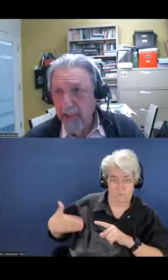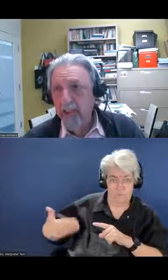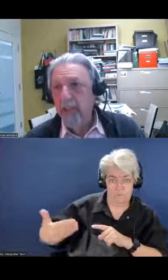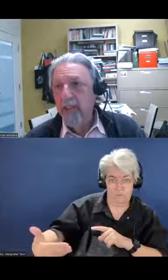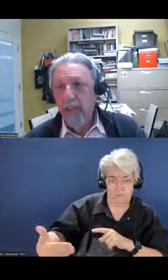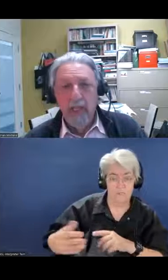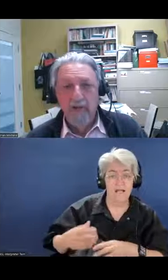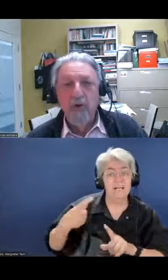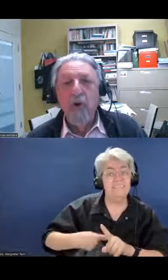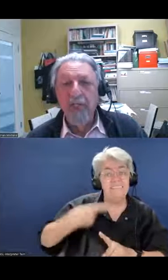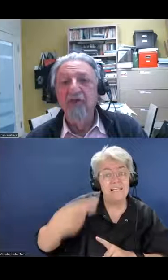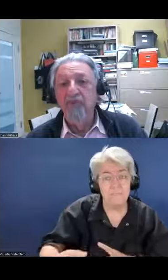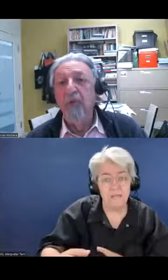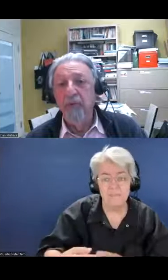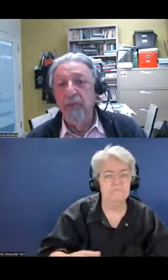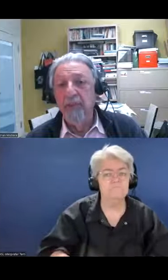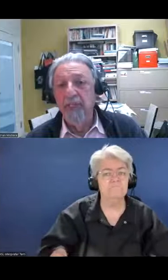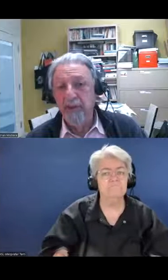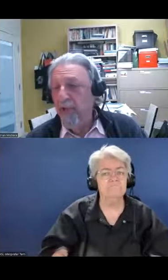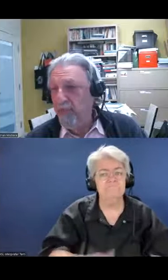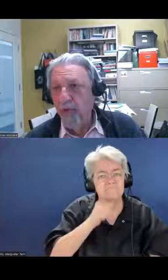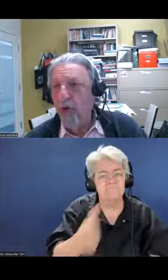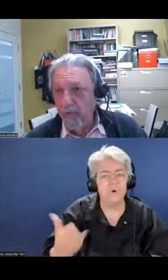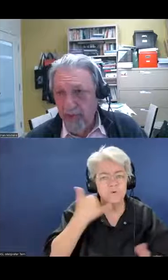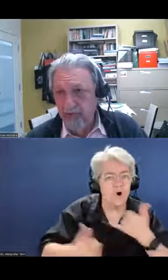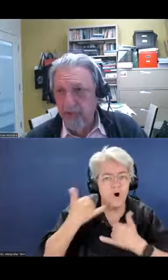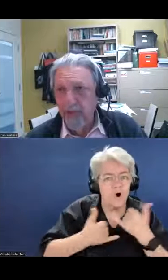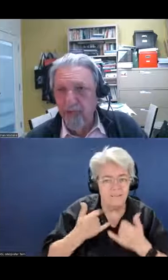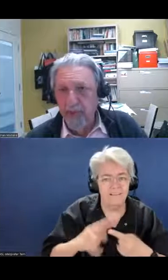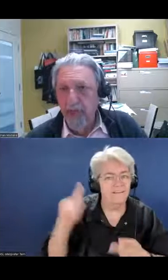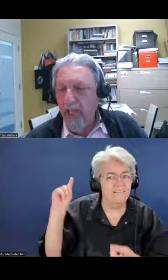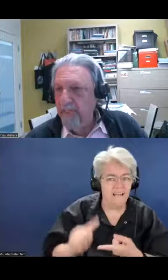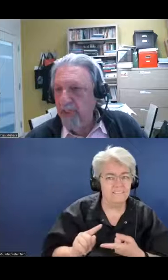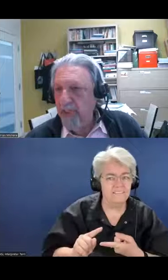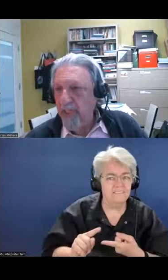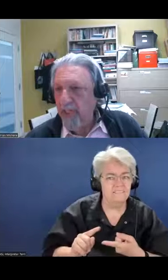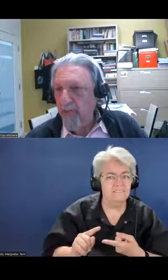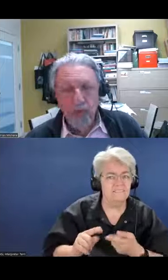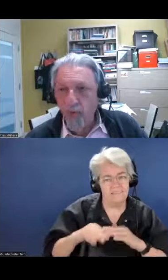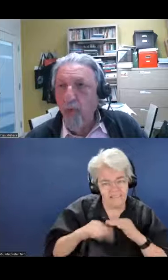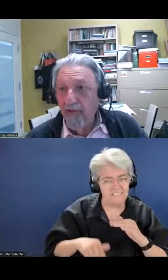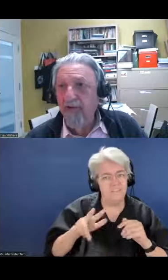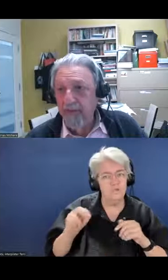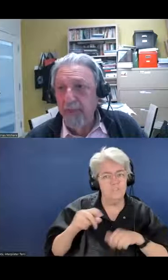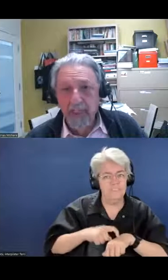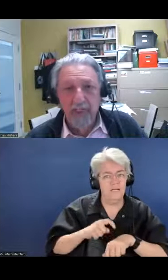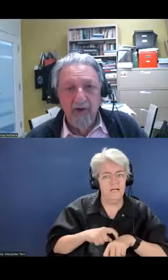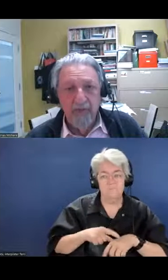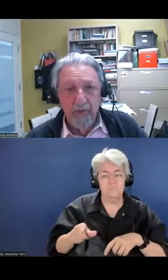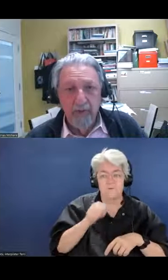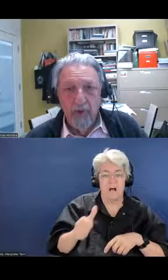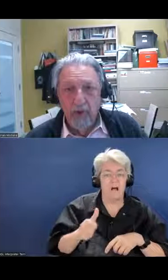not calling as frequently the next month. They were called less than the 30 times and wouldn't qualify as